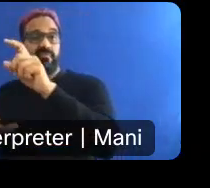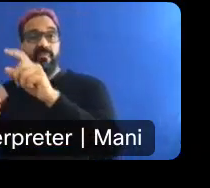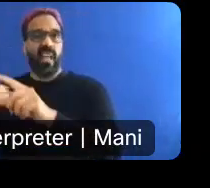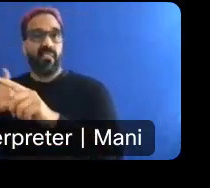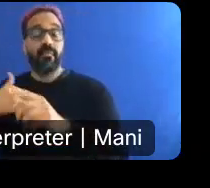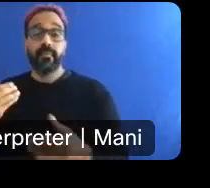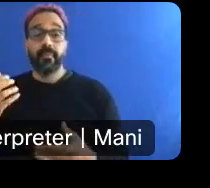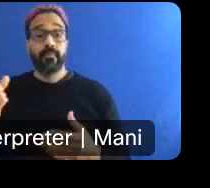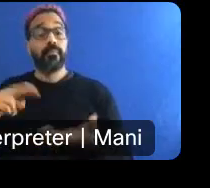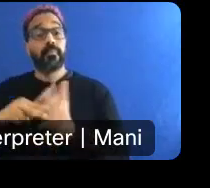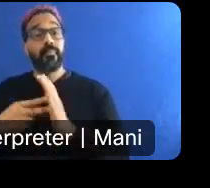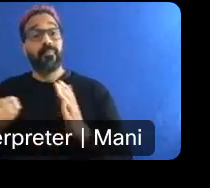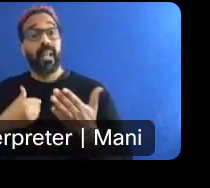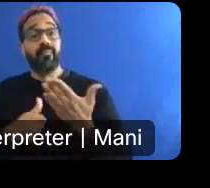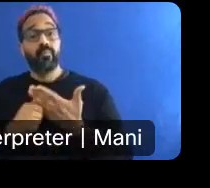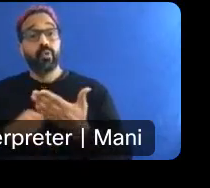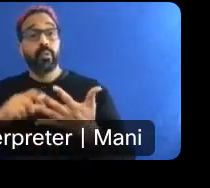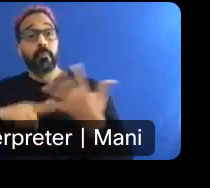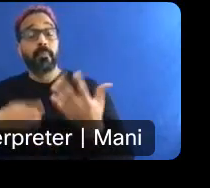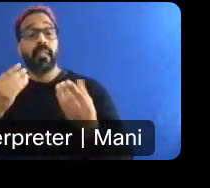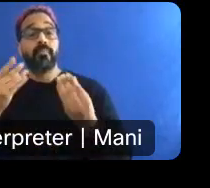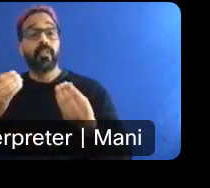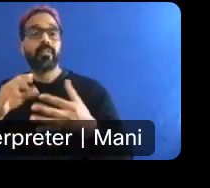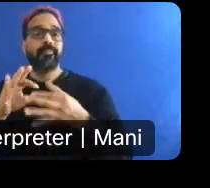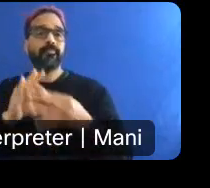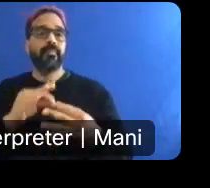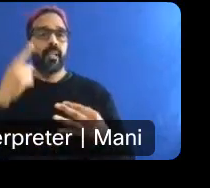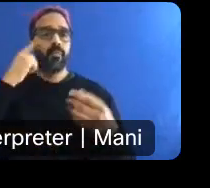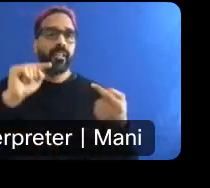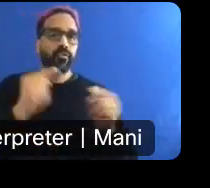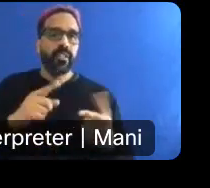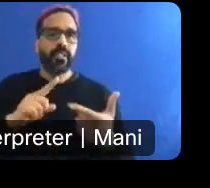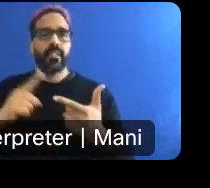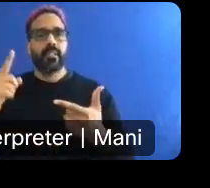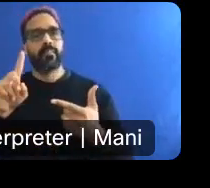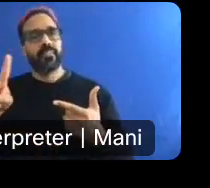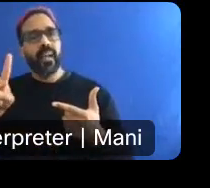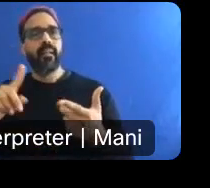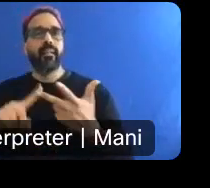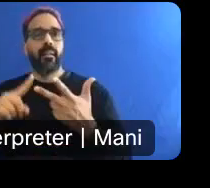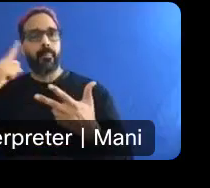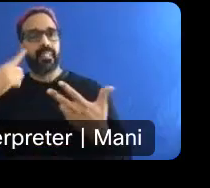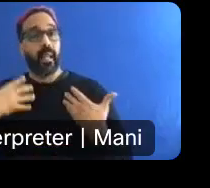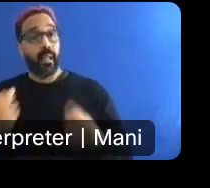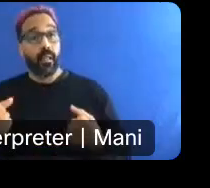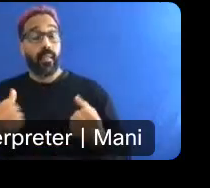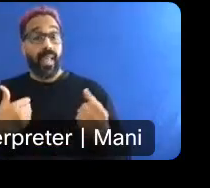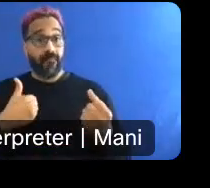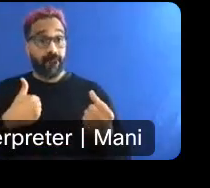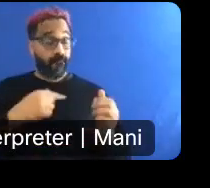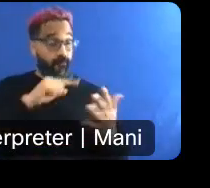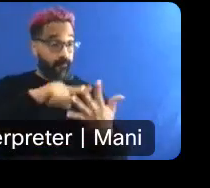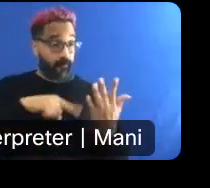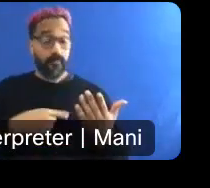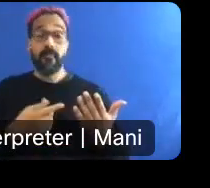for brain injuries, domestic violence, and mental health experiences, it is important that we ask for consent beforehand